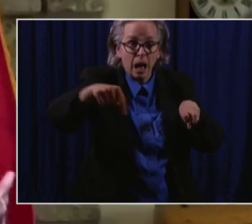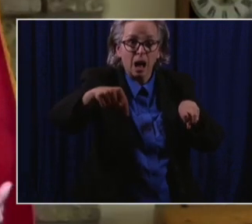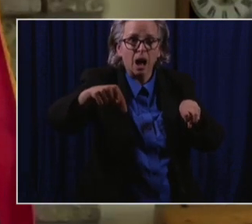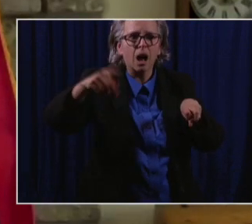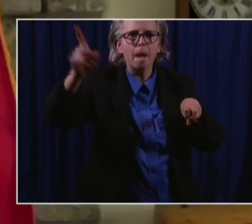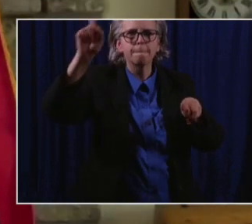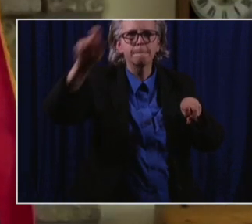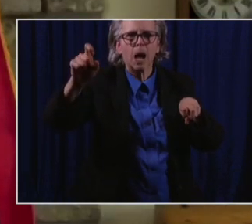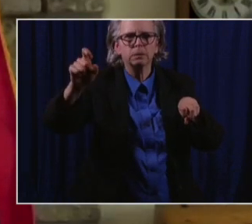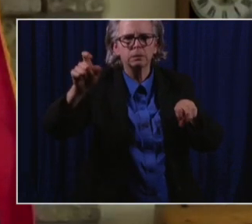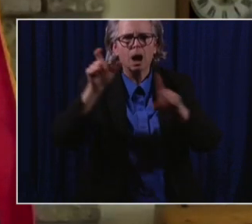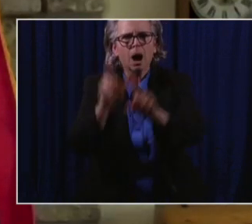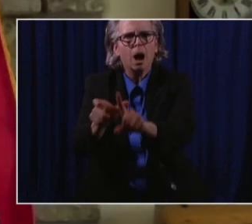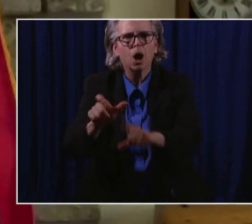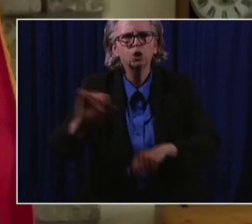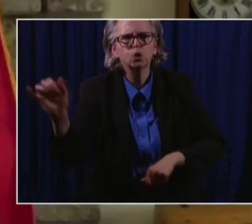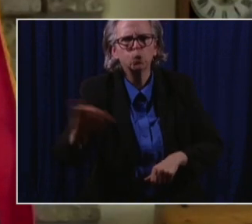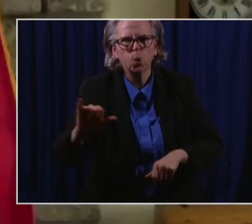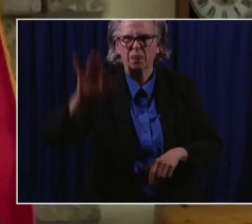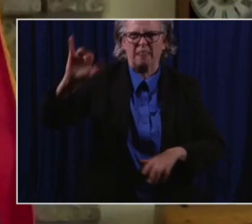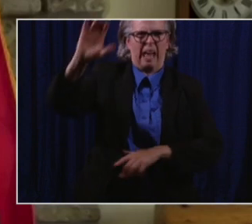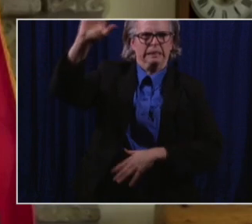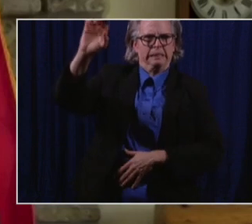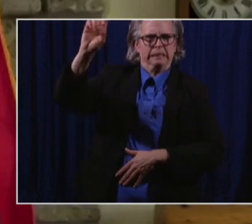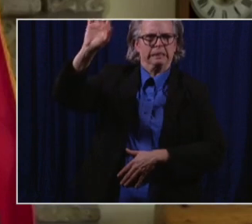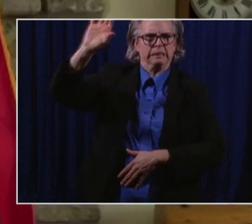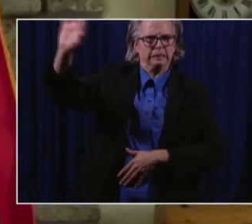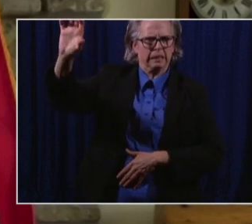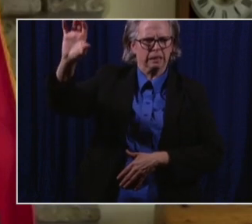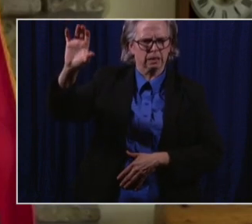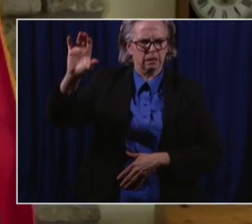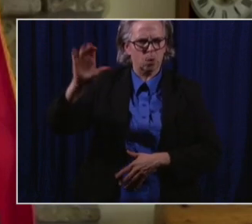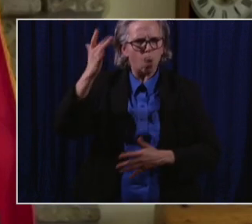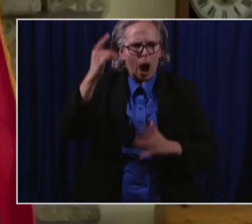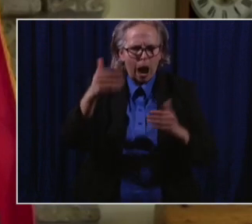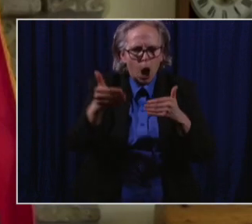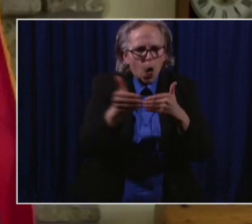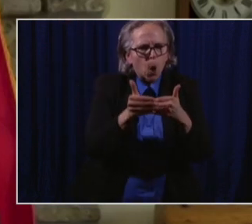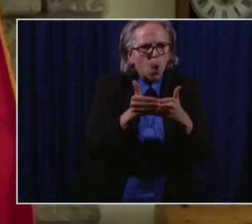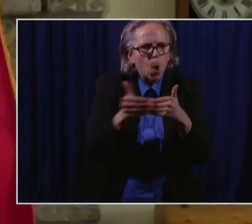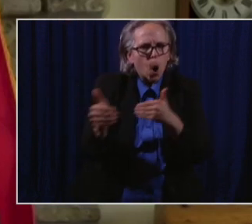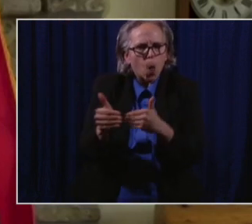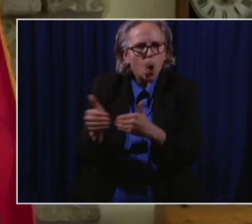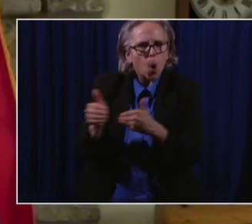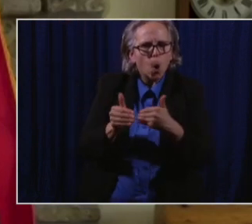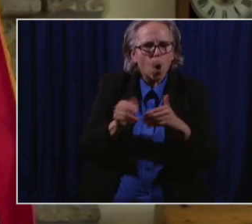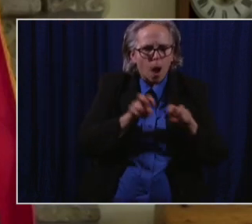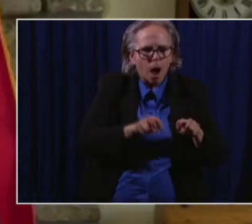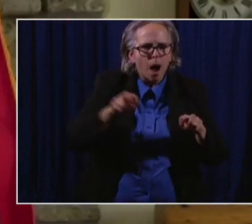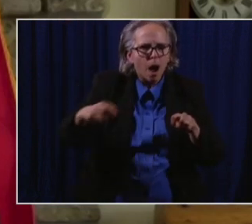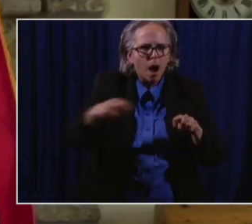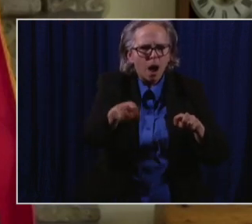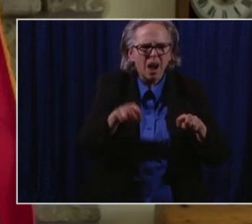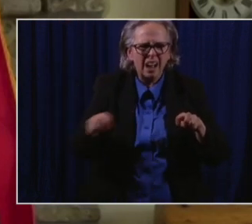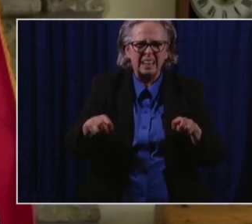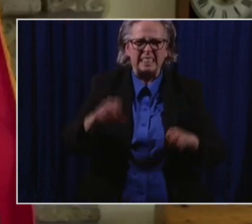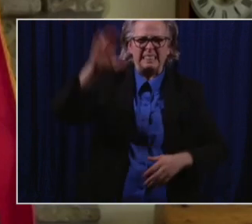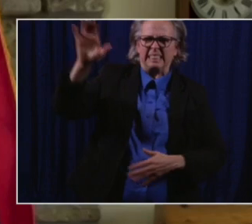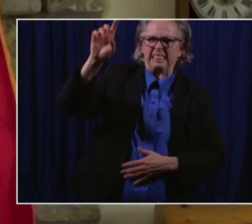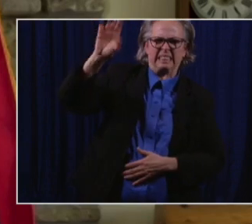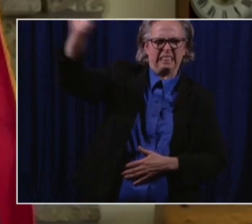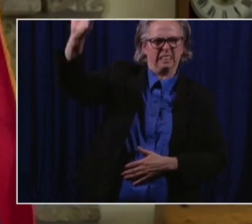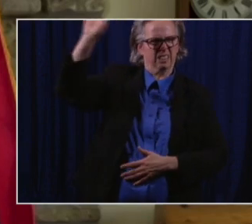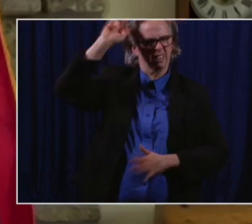those individuals being quarantined. The CDC, and I'll just quote part of it, in